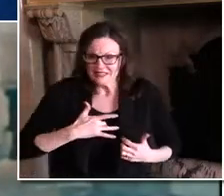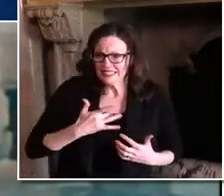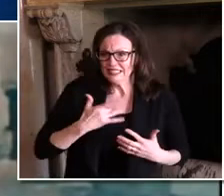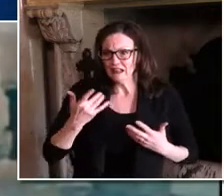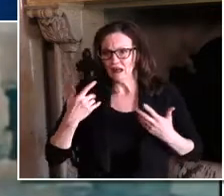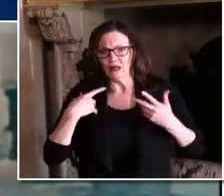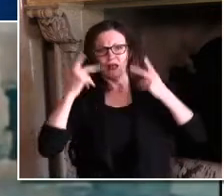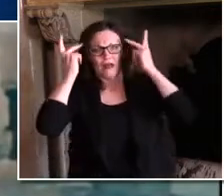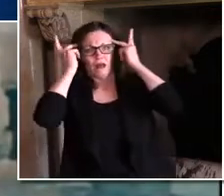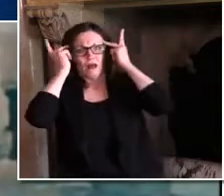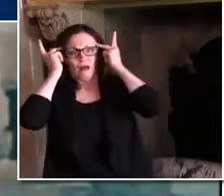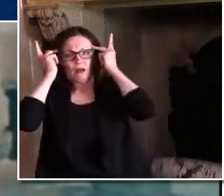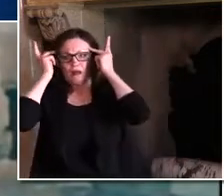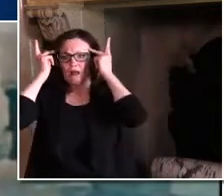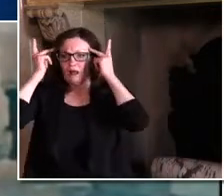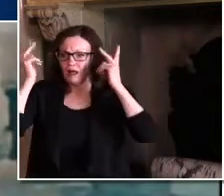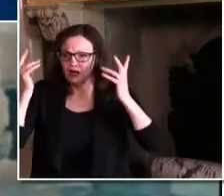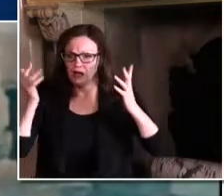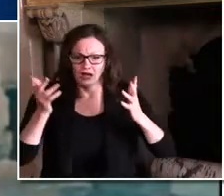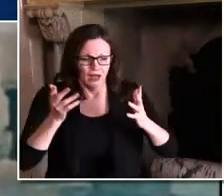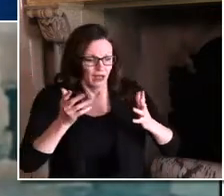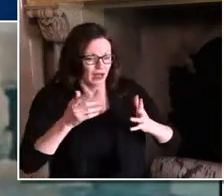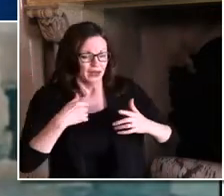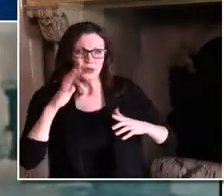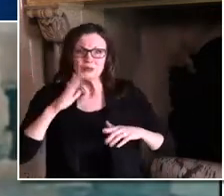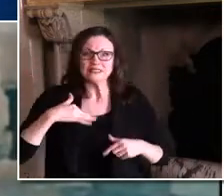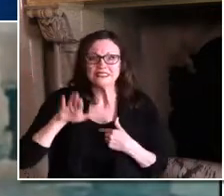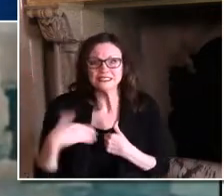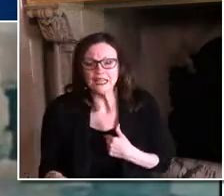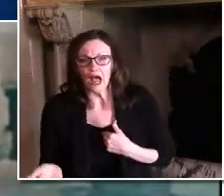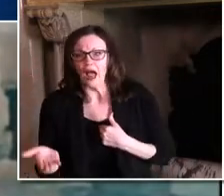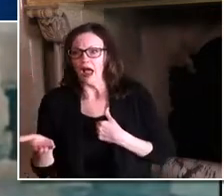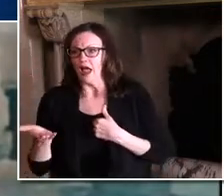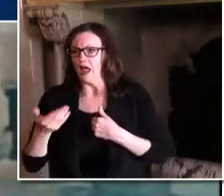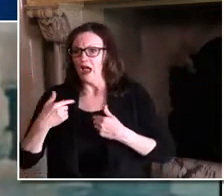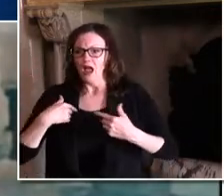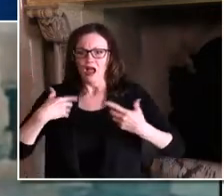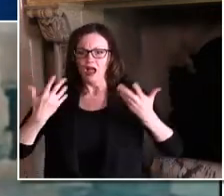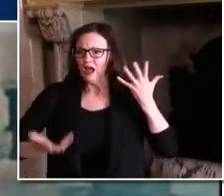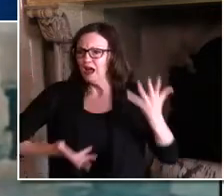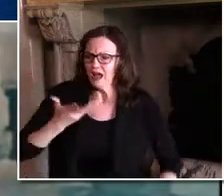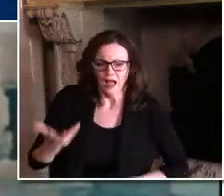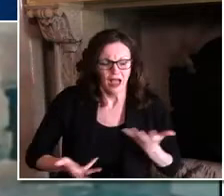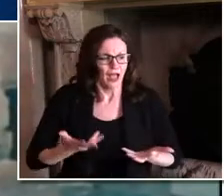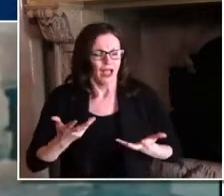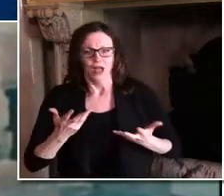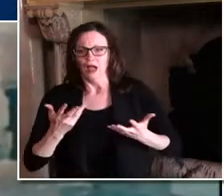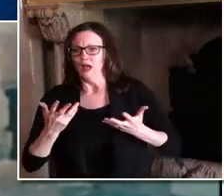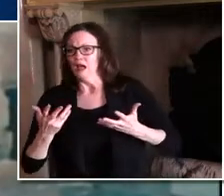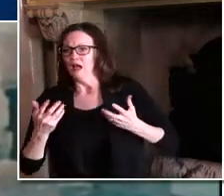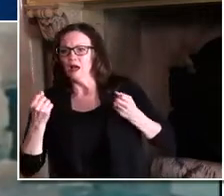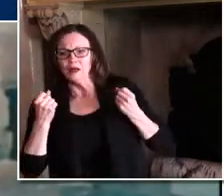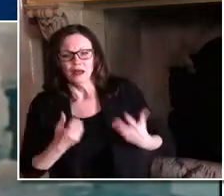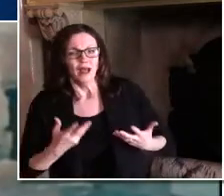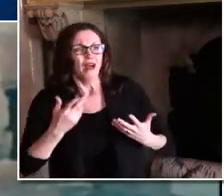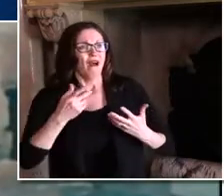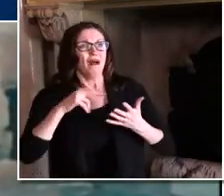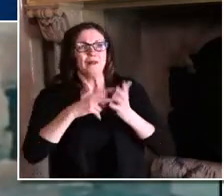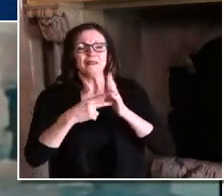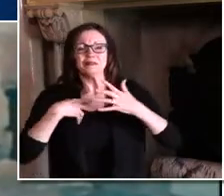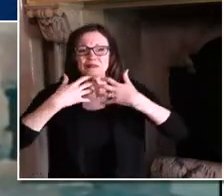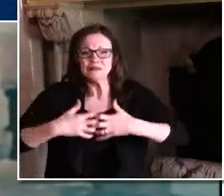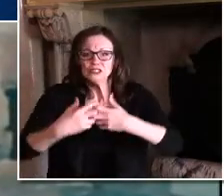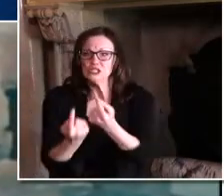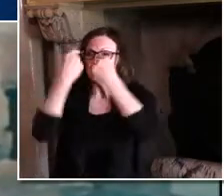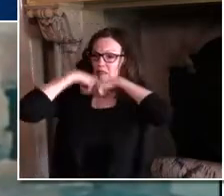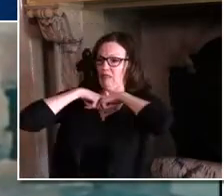my illness going to get worse? If so, how bad will it get? Will I have to be on a ventilator? Can I even